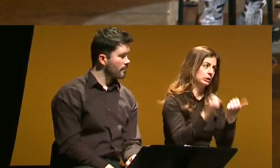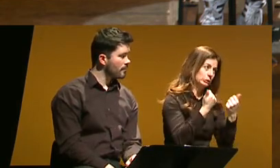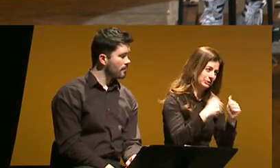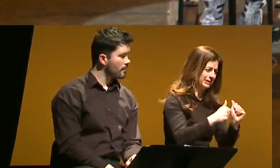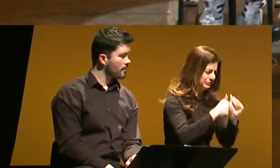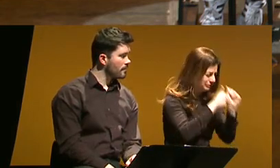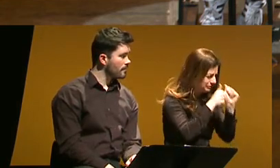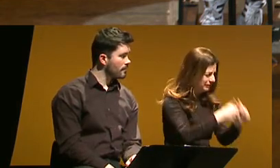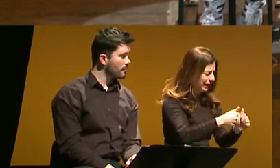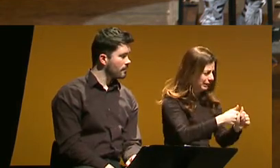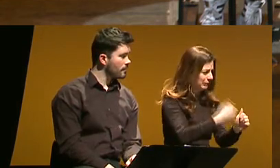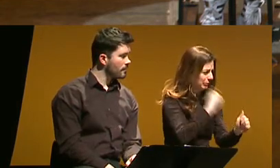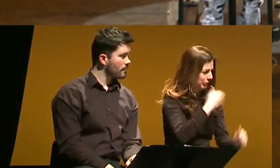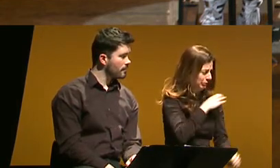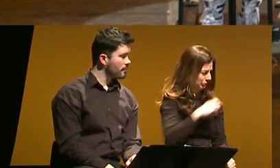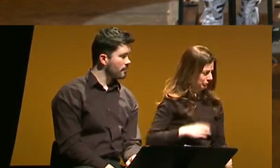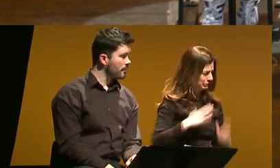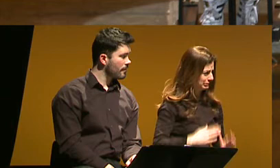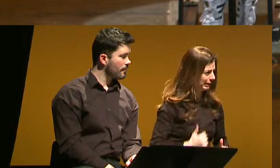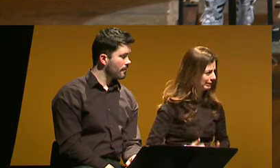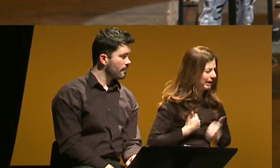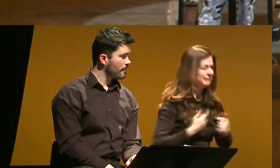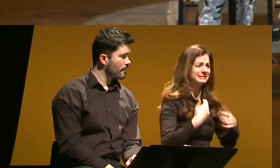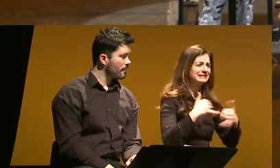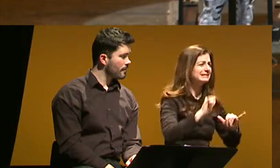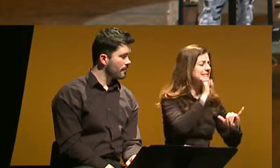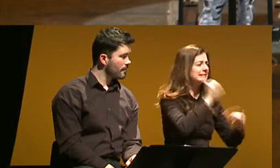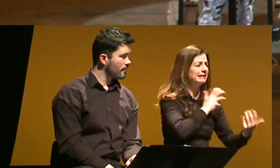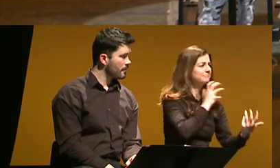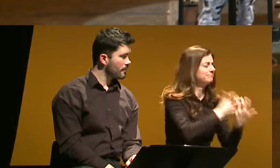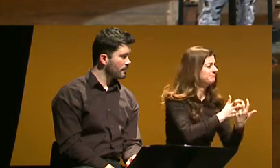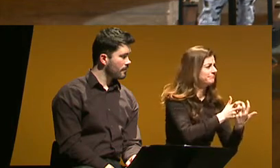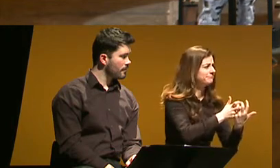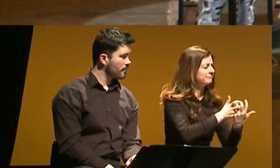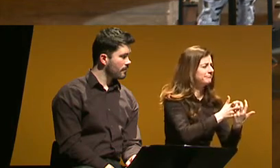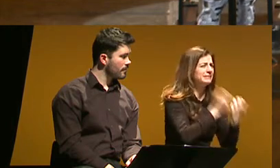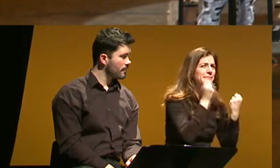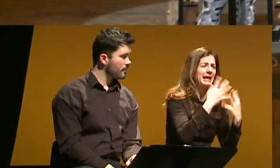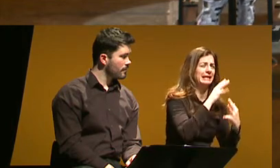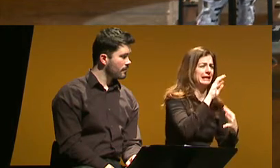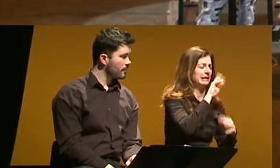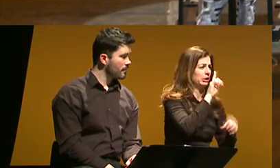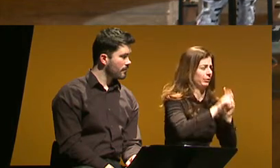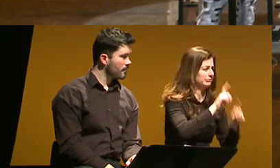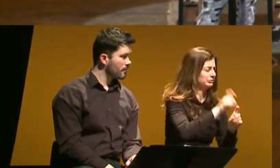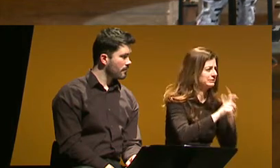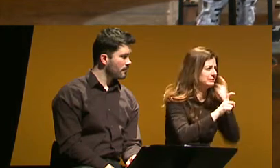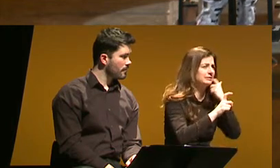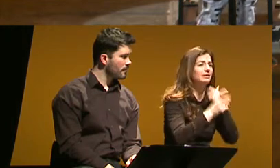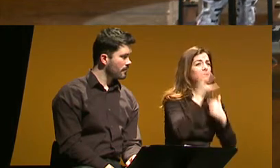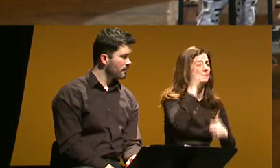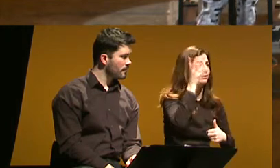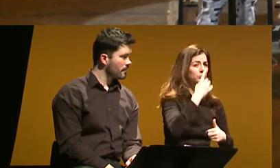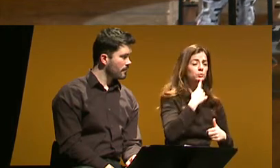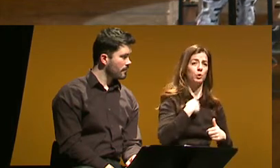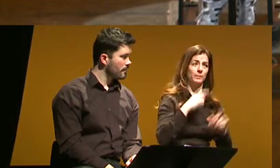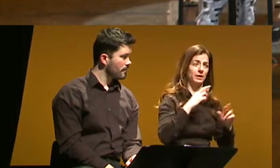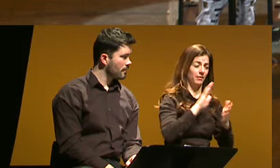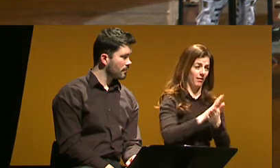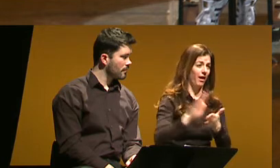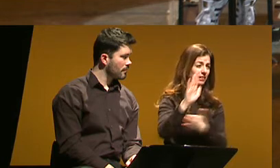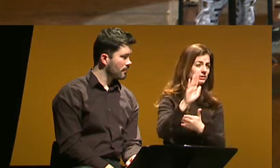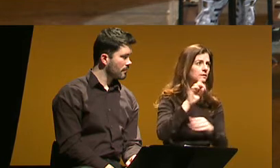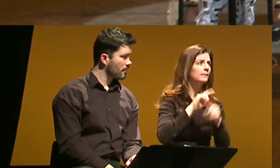life. But I still don't fit in. I have so many questions. My parents want me to go to college, but I want to go